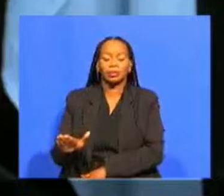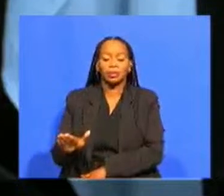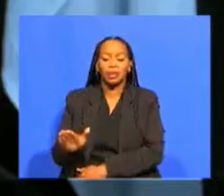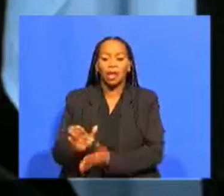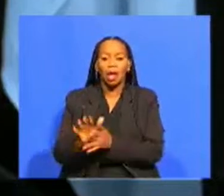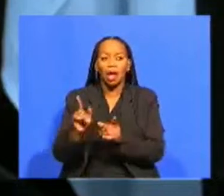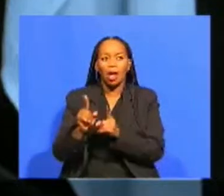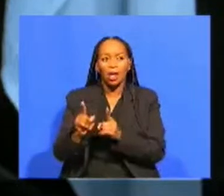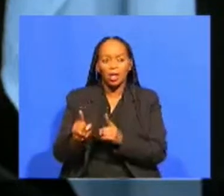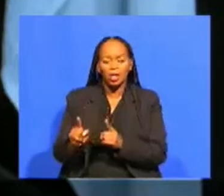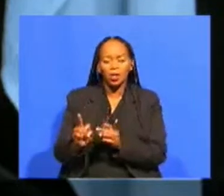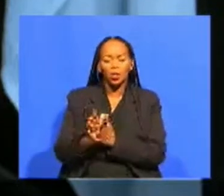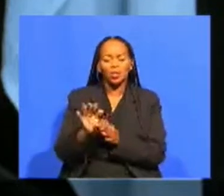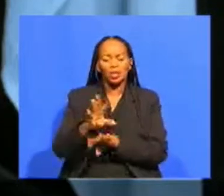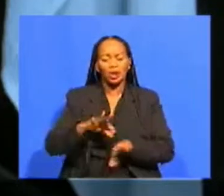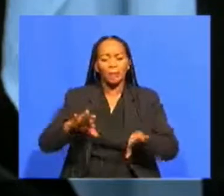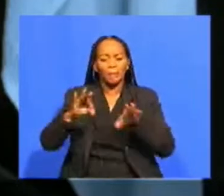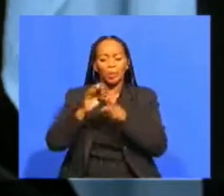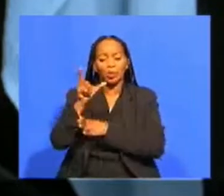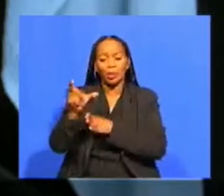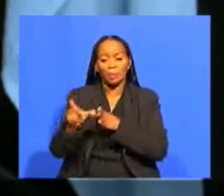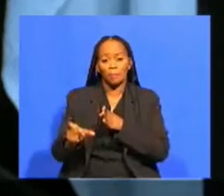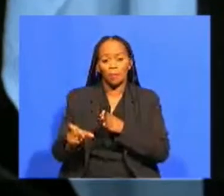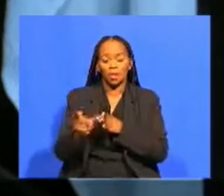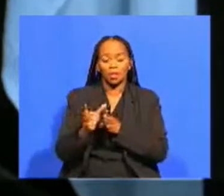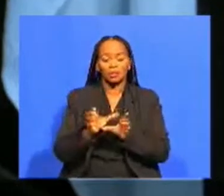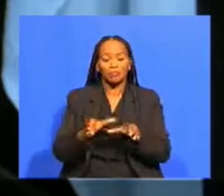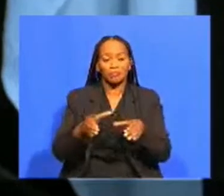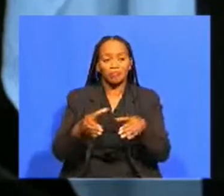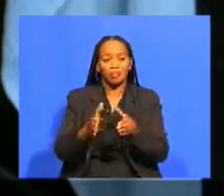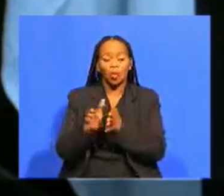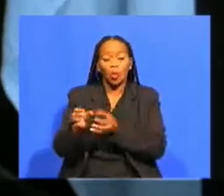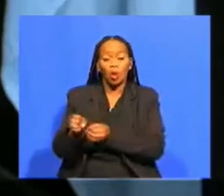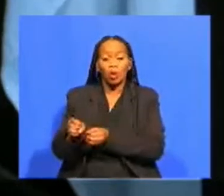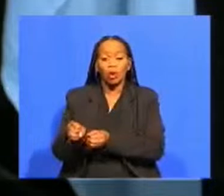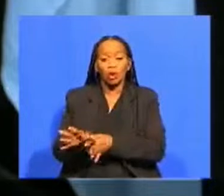was quite a pioneer in this area, and was the one